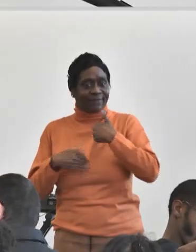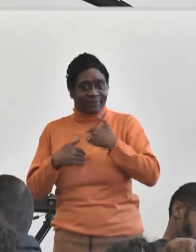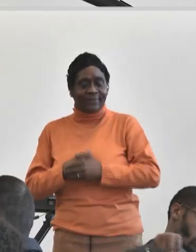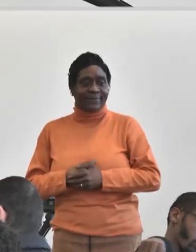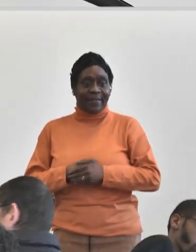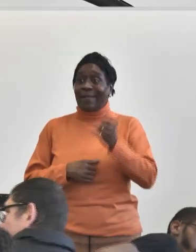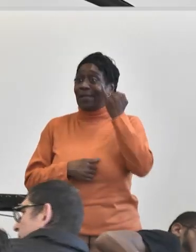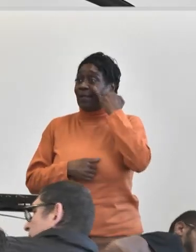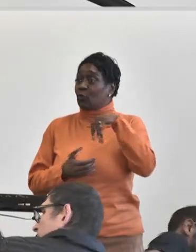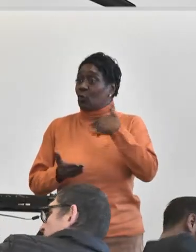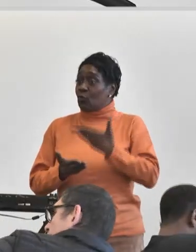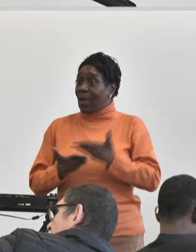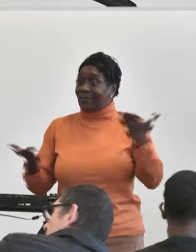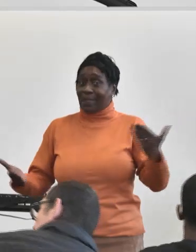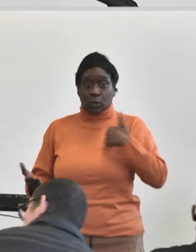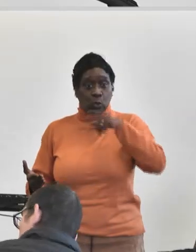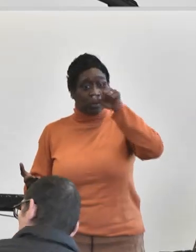If you got in here and you need that,